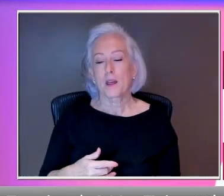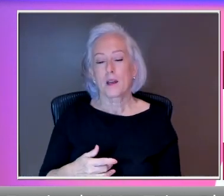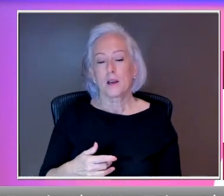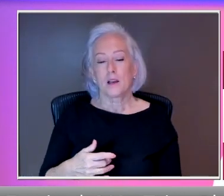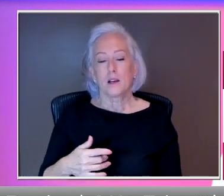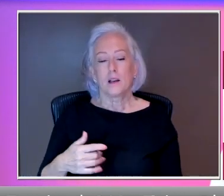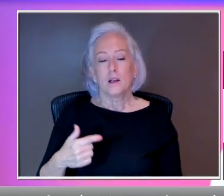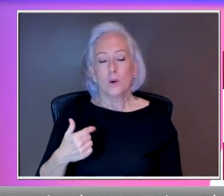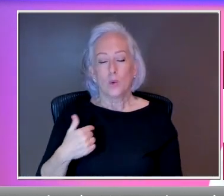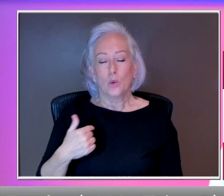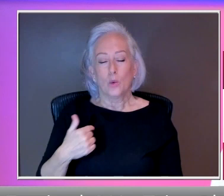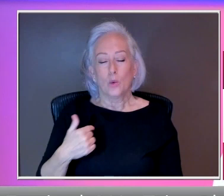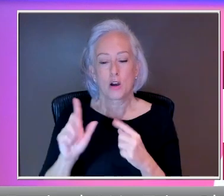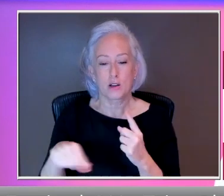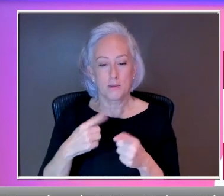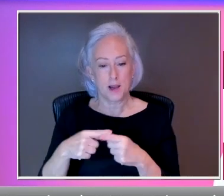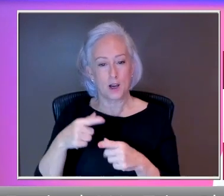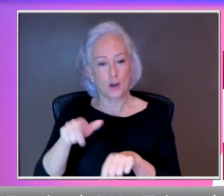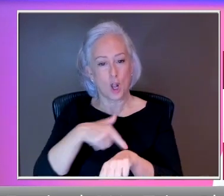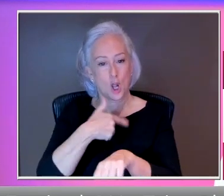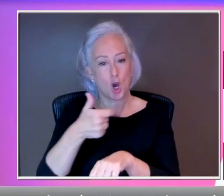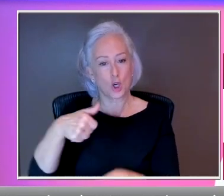with long QT tend to be